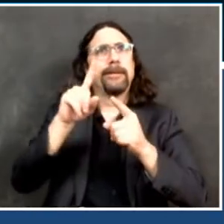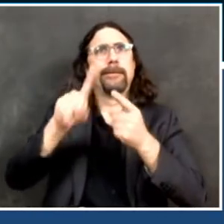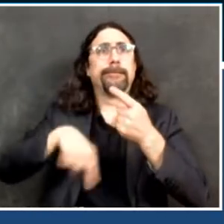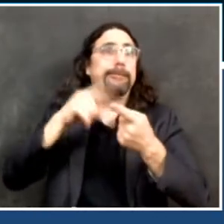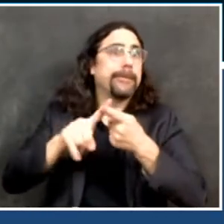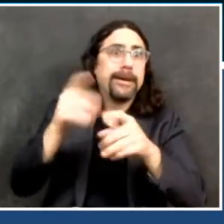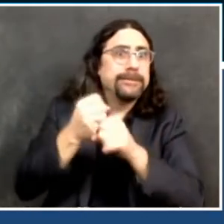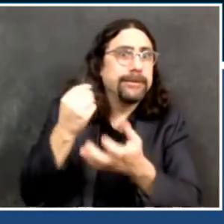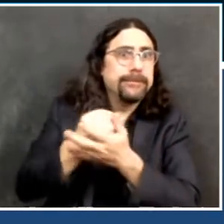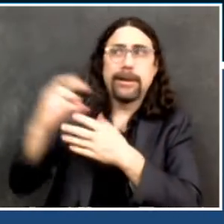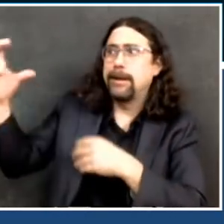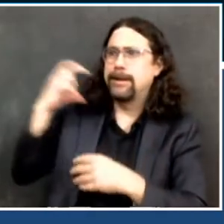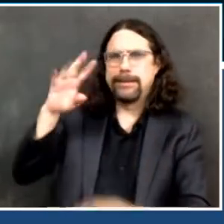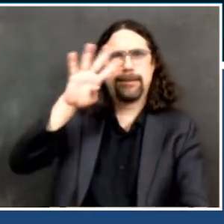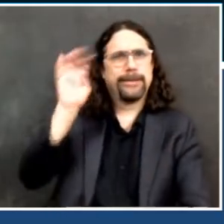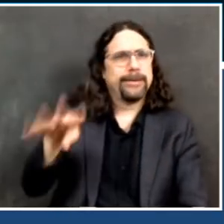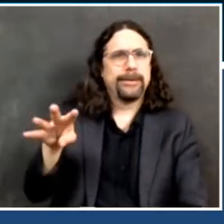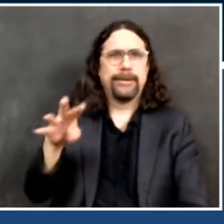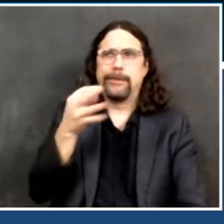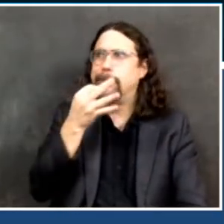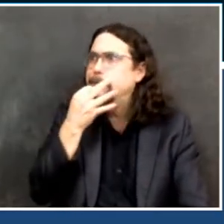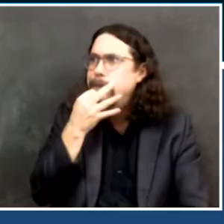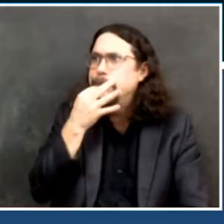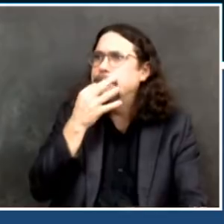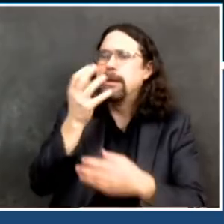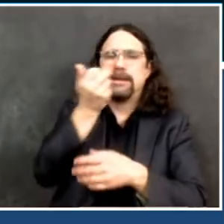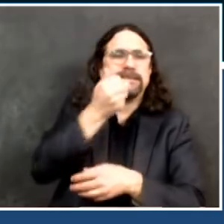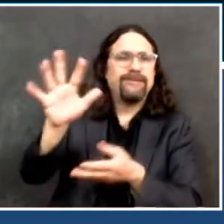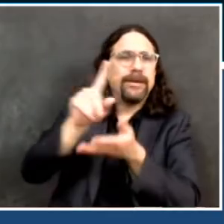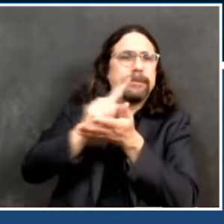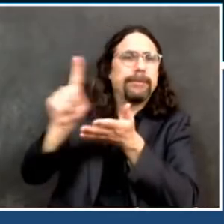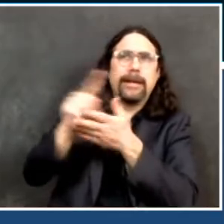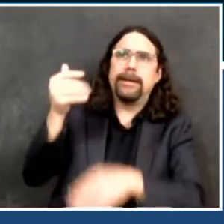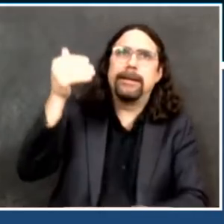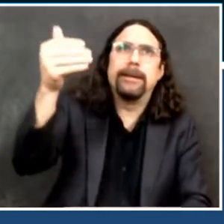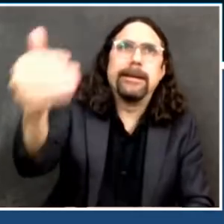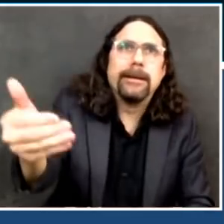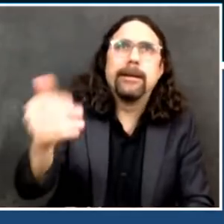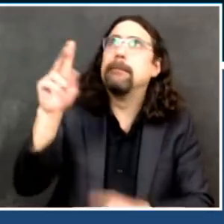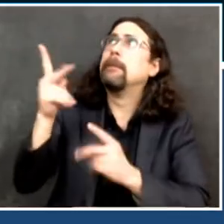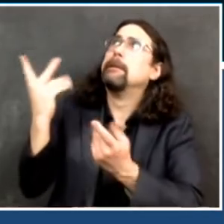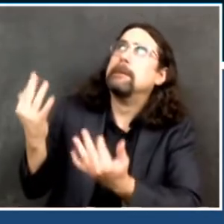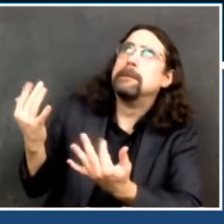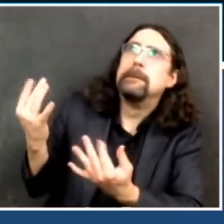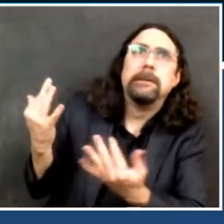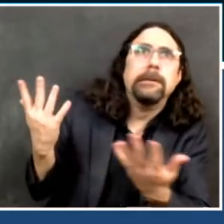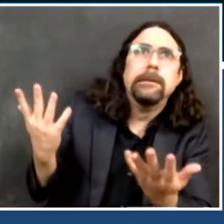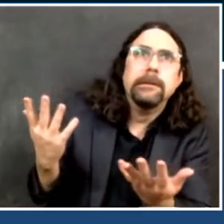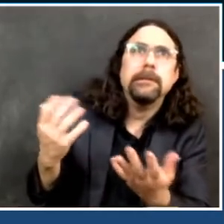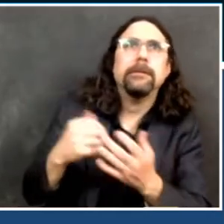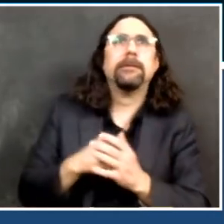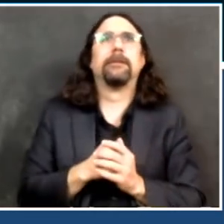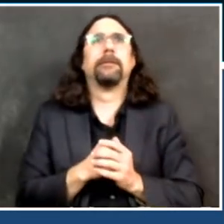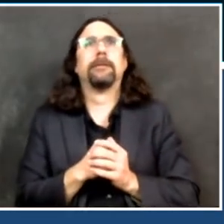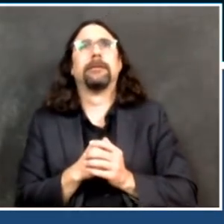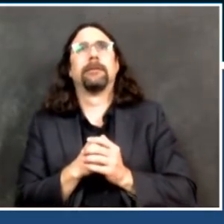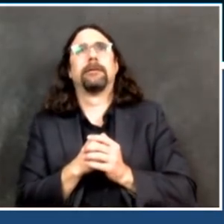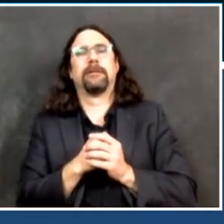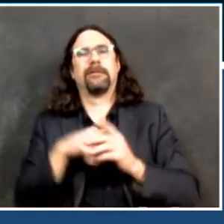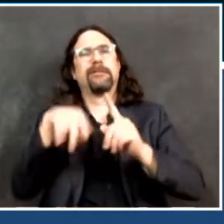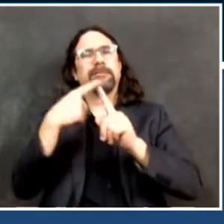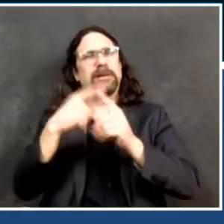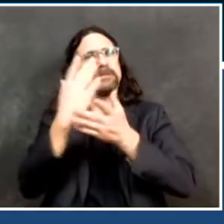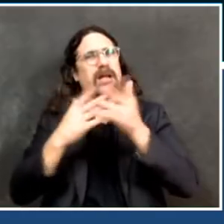some people don't qualify. And whether that's fair or not, we know there are lots of people in the